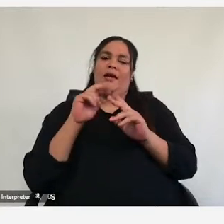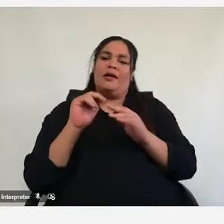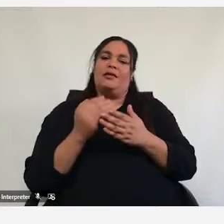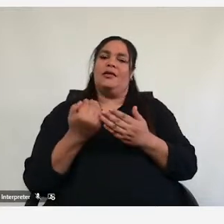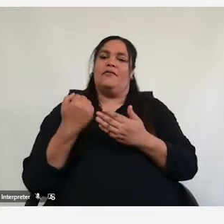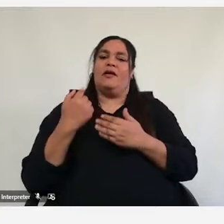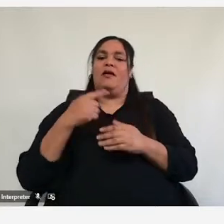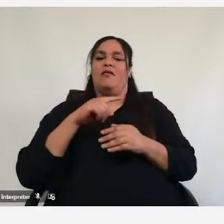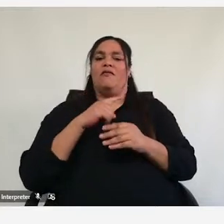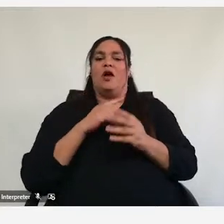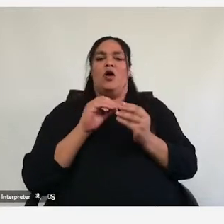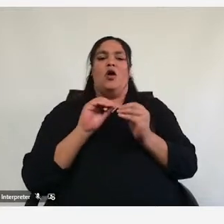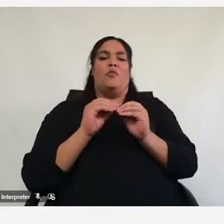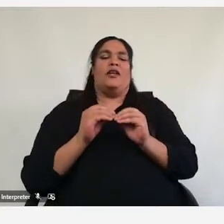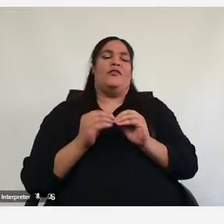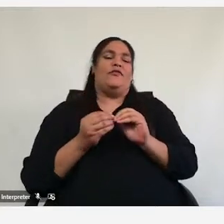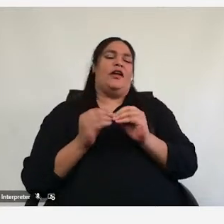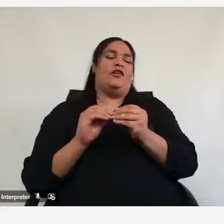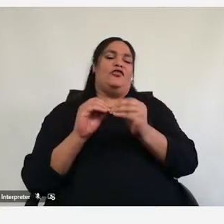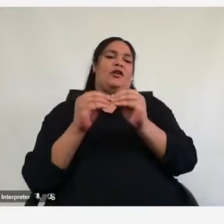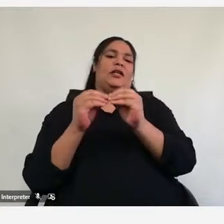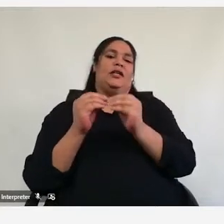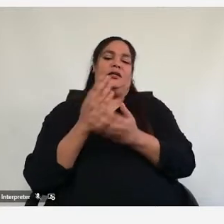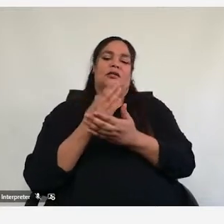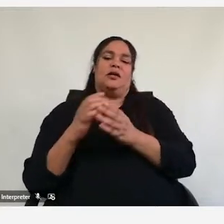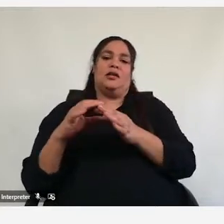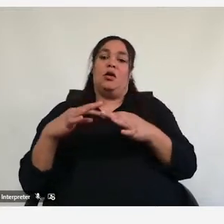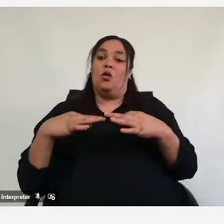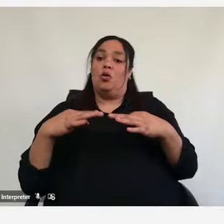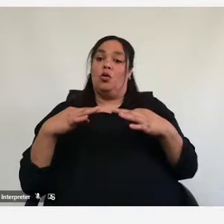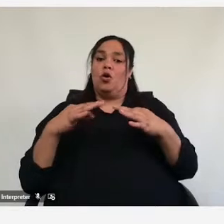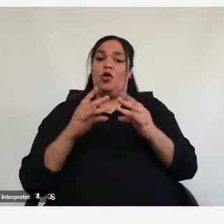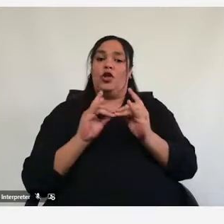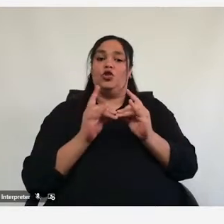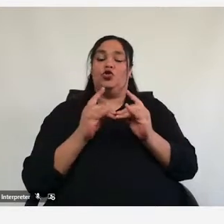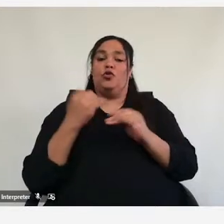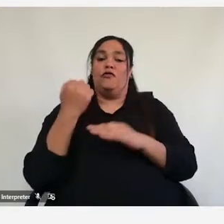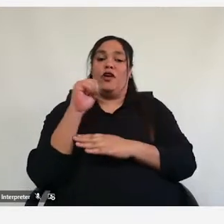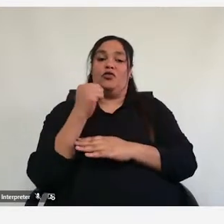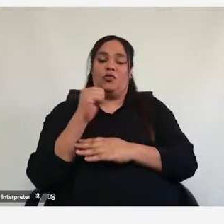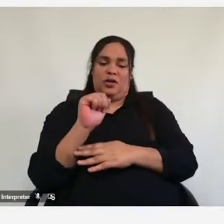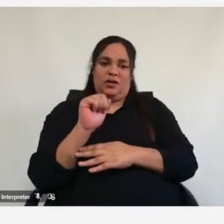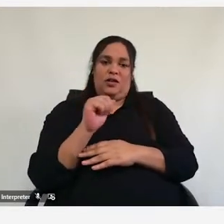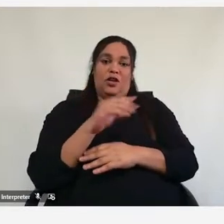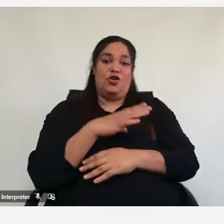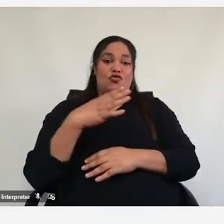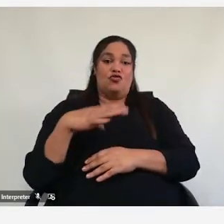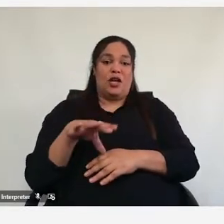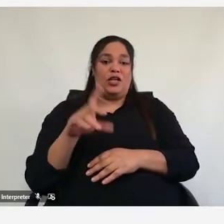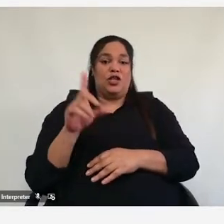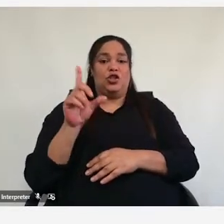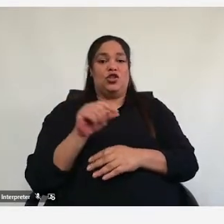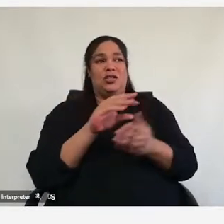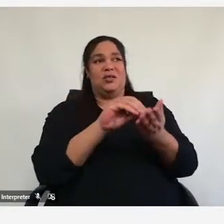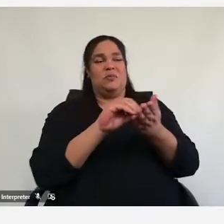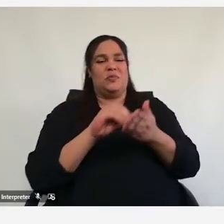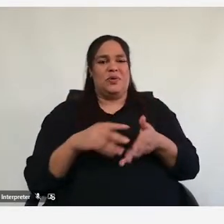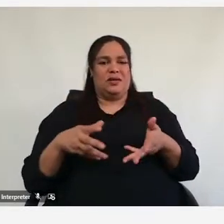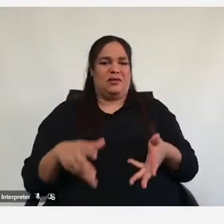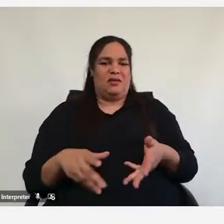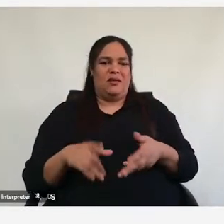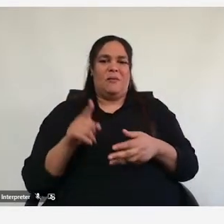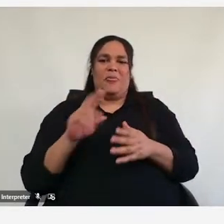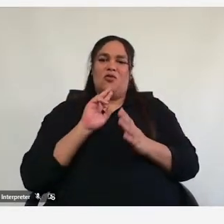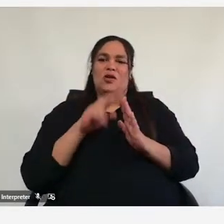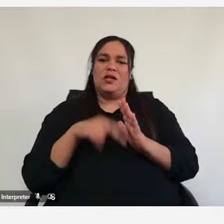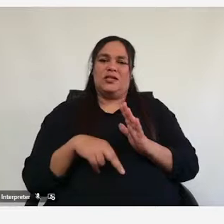our manufacturing sector again, especially clothing and shoe factories. Chinese cheap imports have resulted